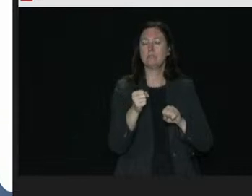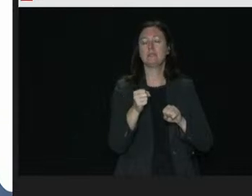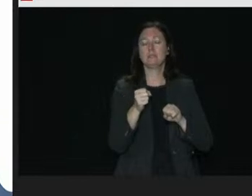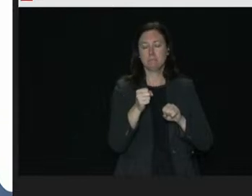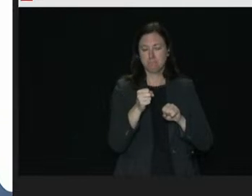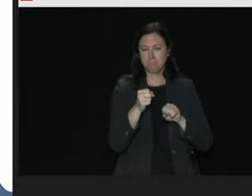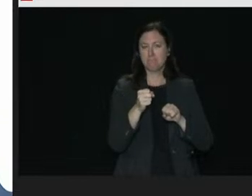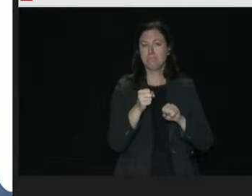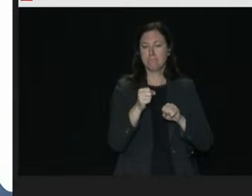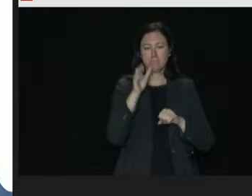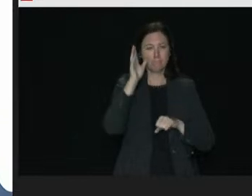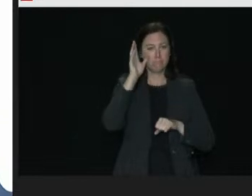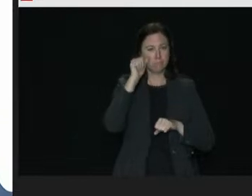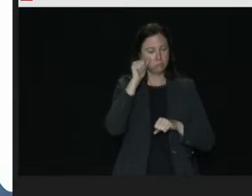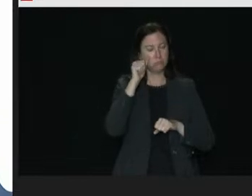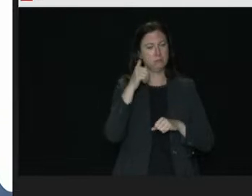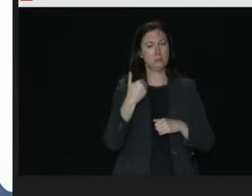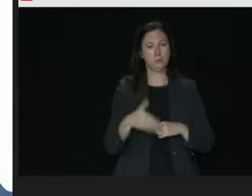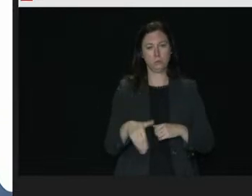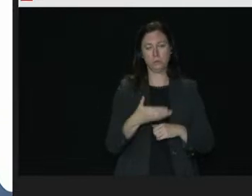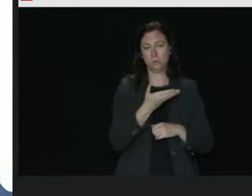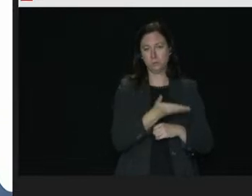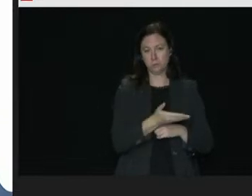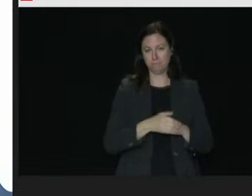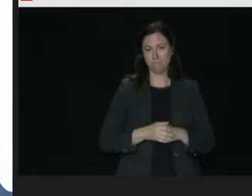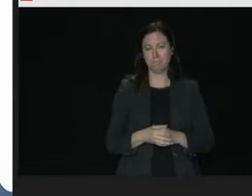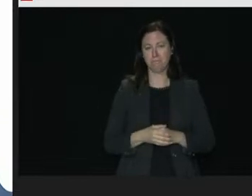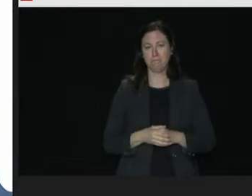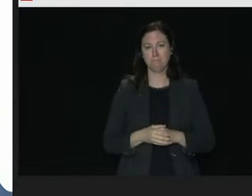behavior and severe impacts of this virus.